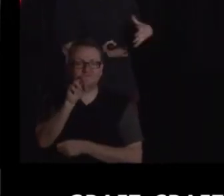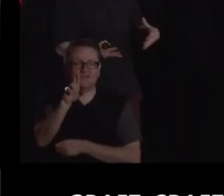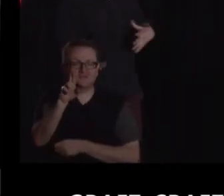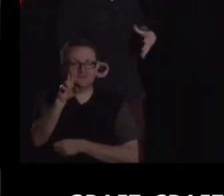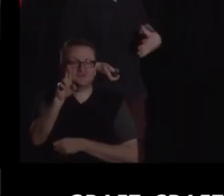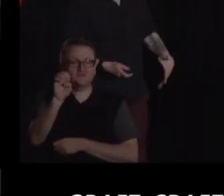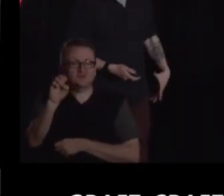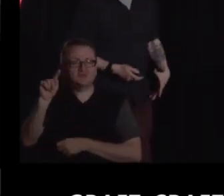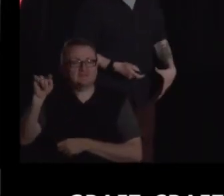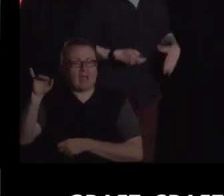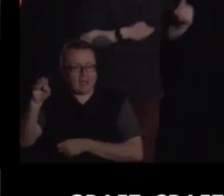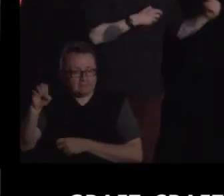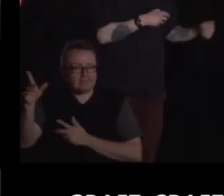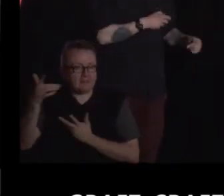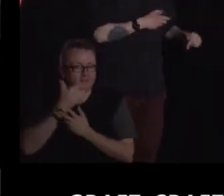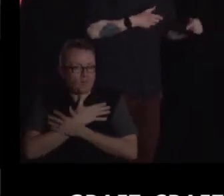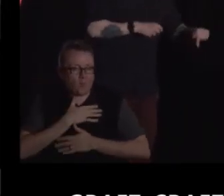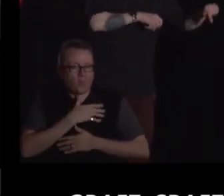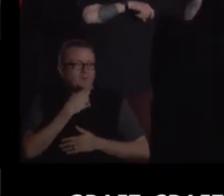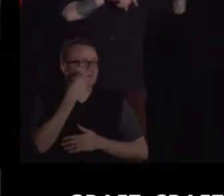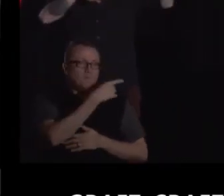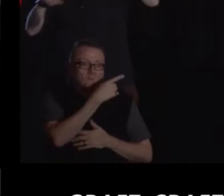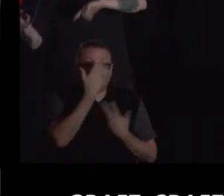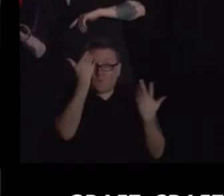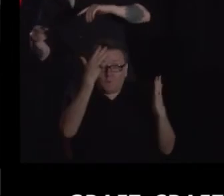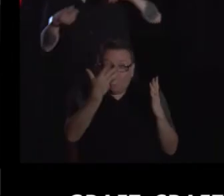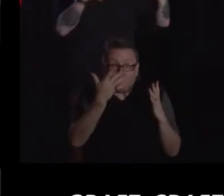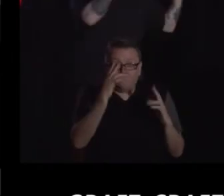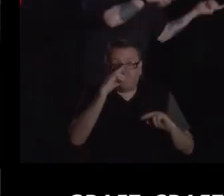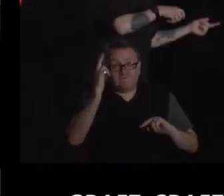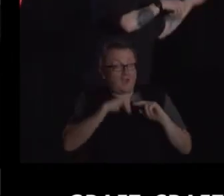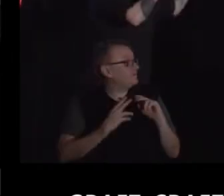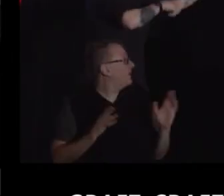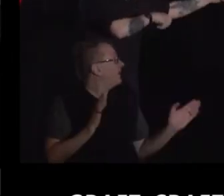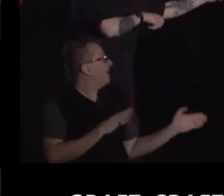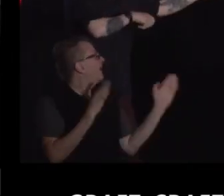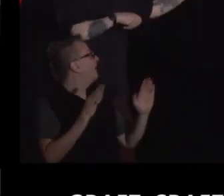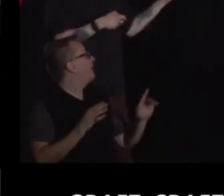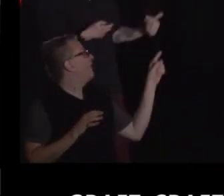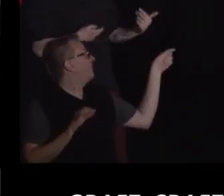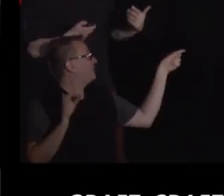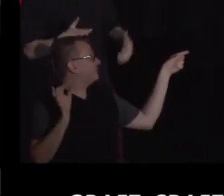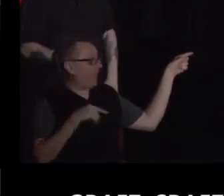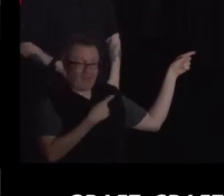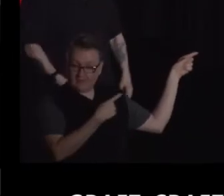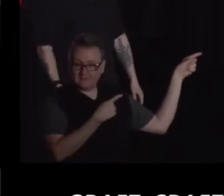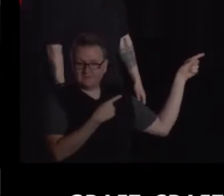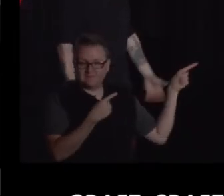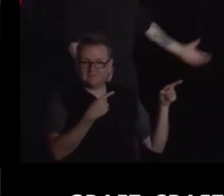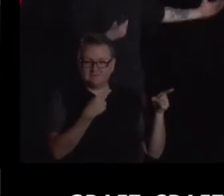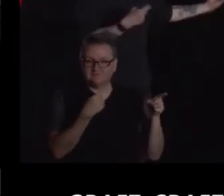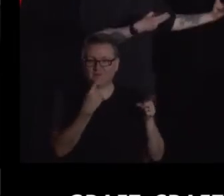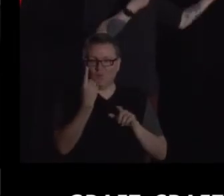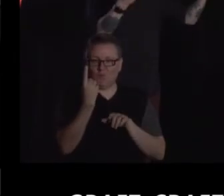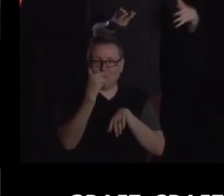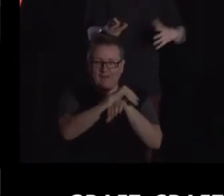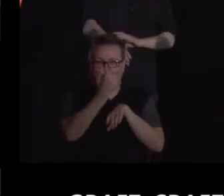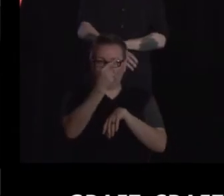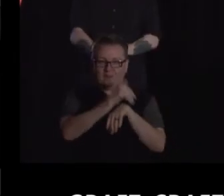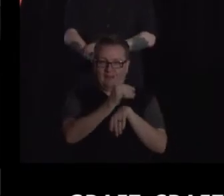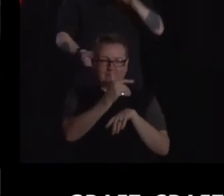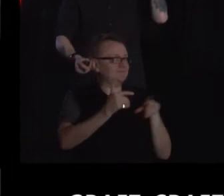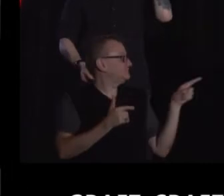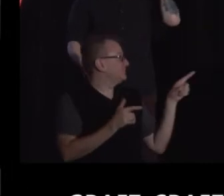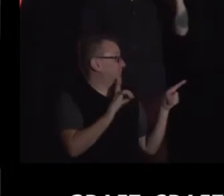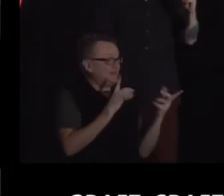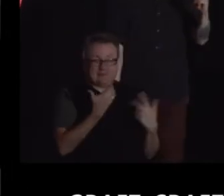silly, because you never know what's going to lead. And I also like to do stuff like that. I just call them one-nighters. Spend time,